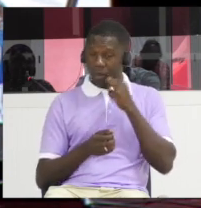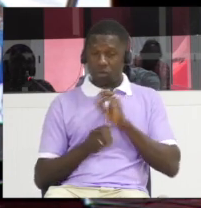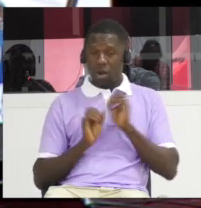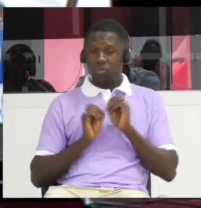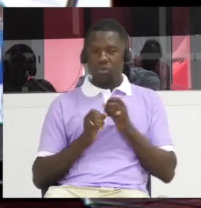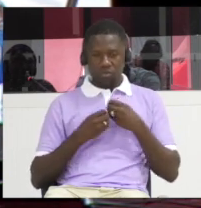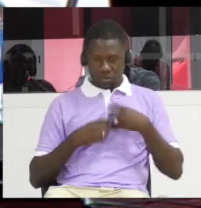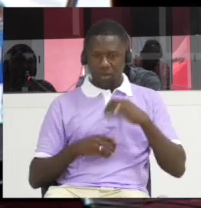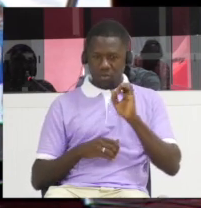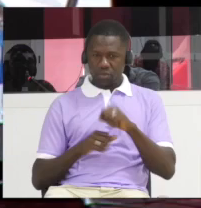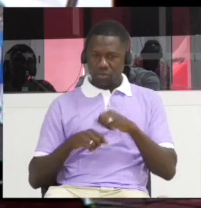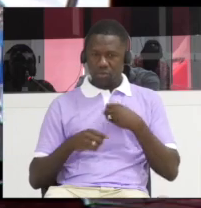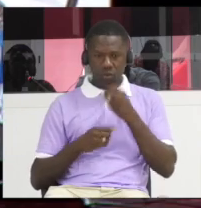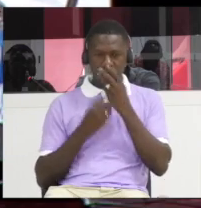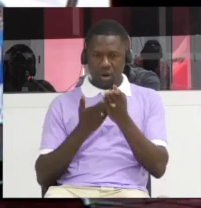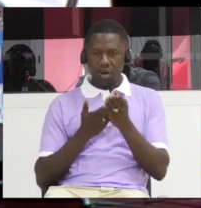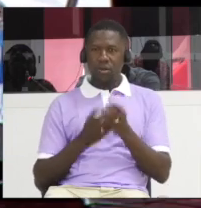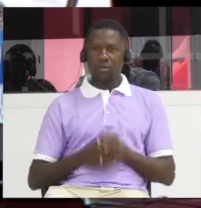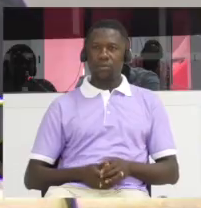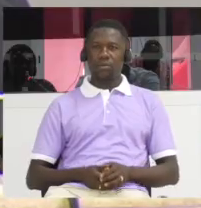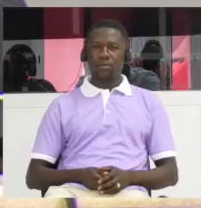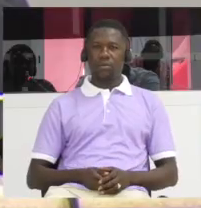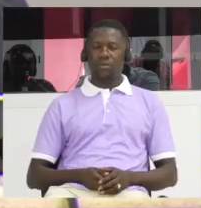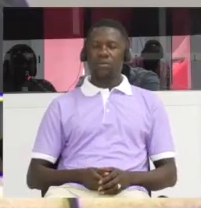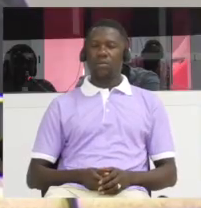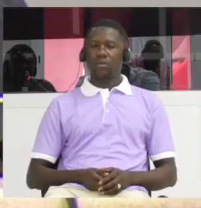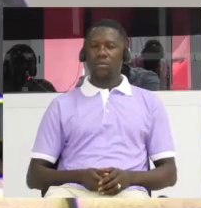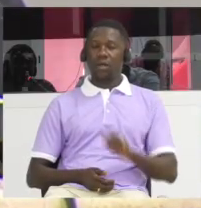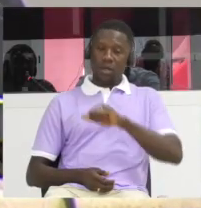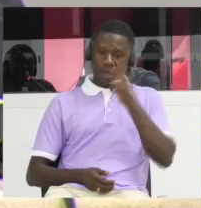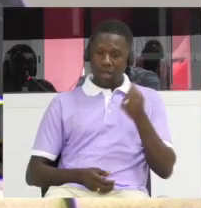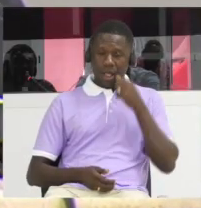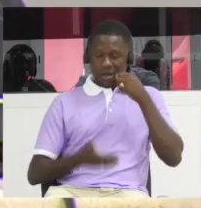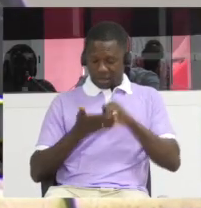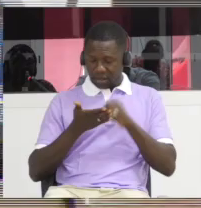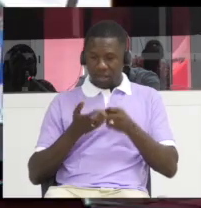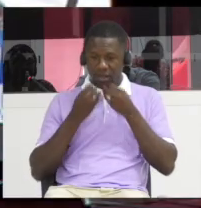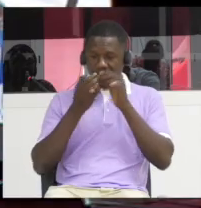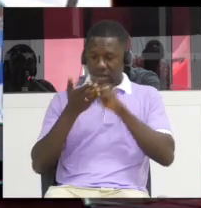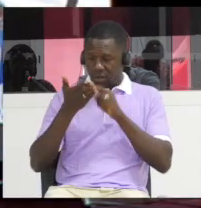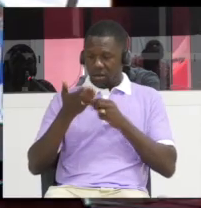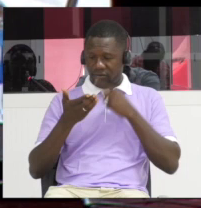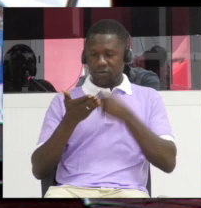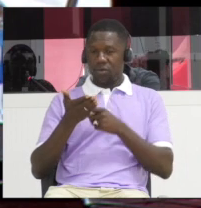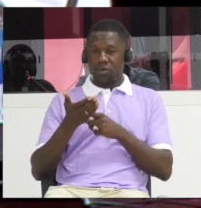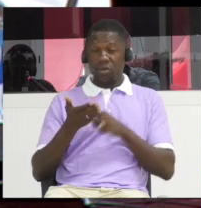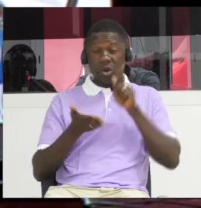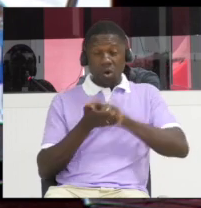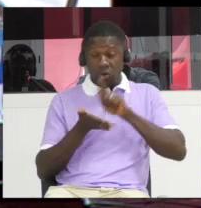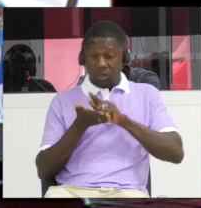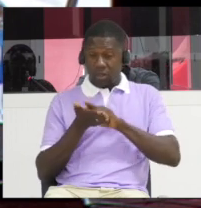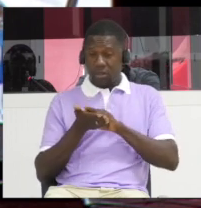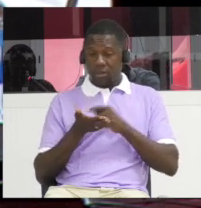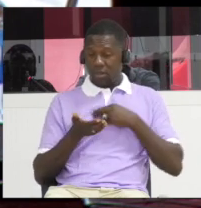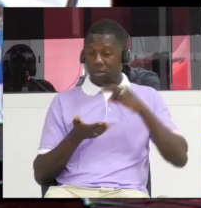secret. So I can read it out. And the letter reads as follows: urgent.